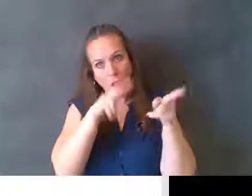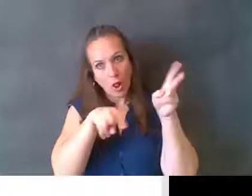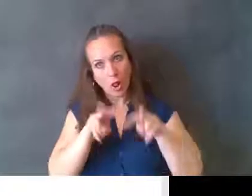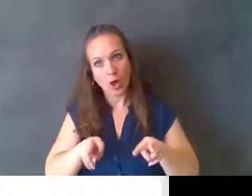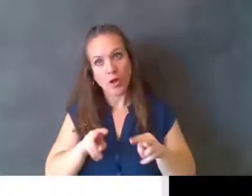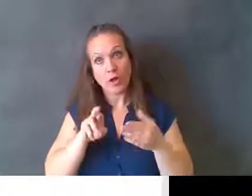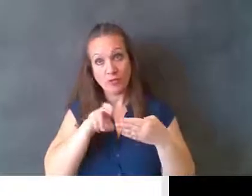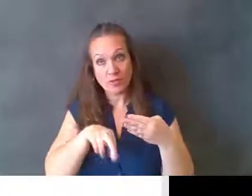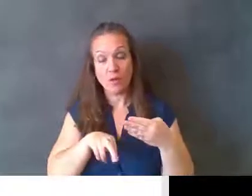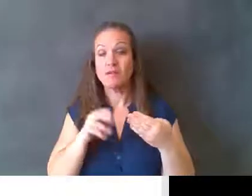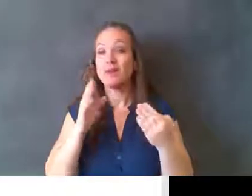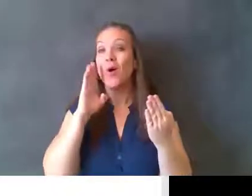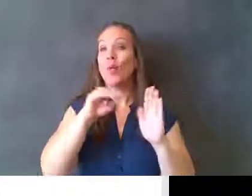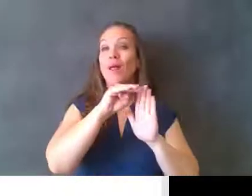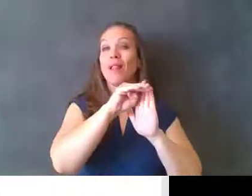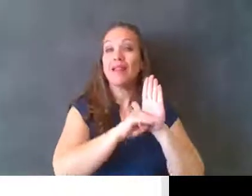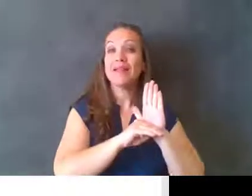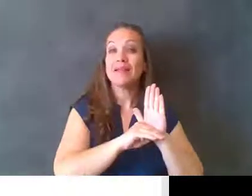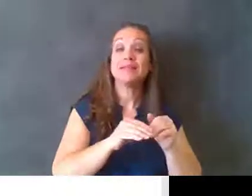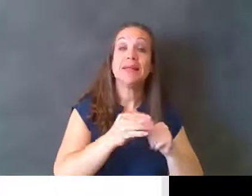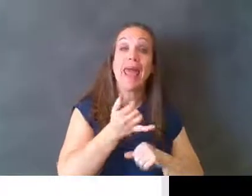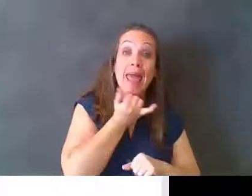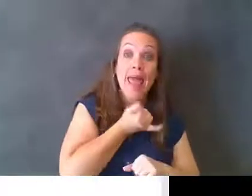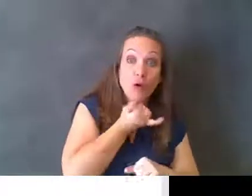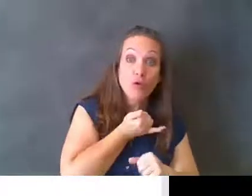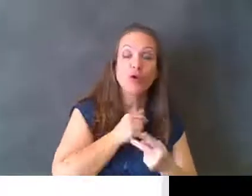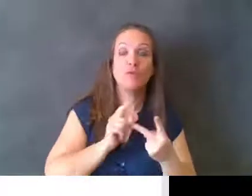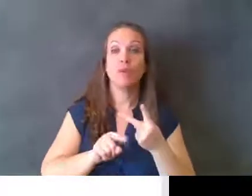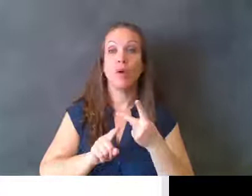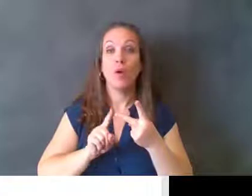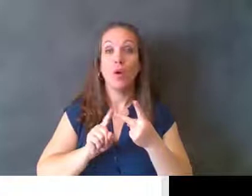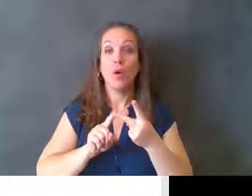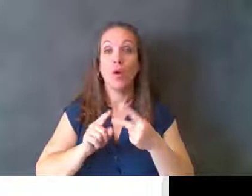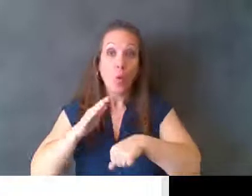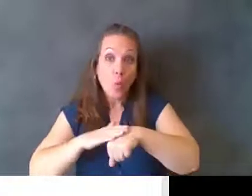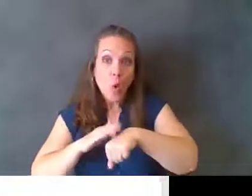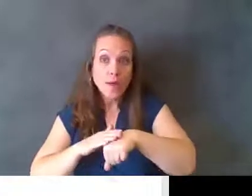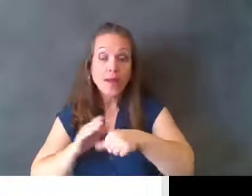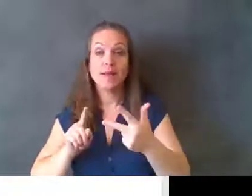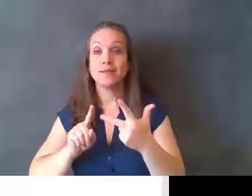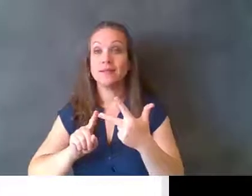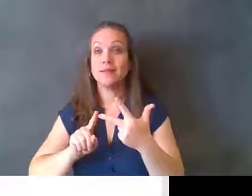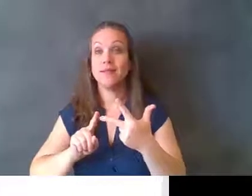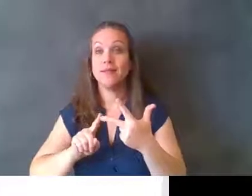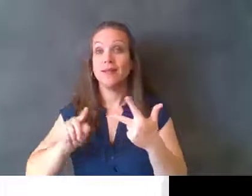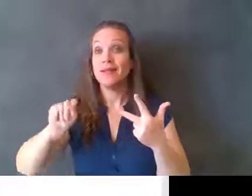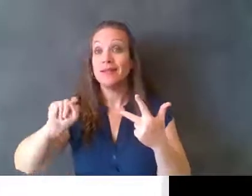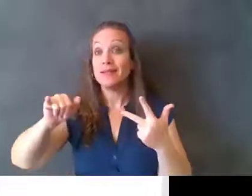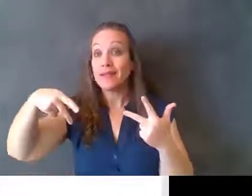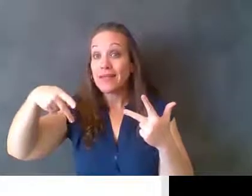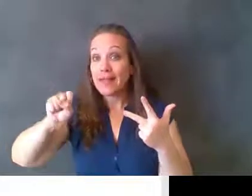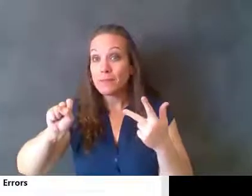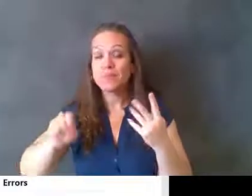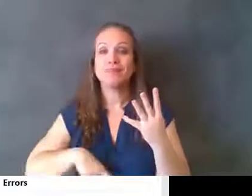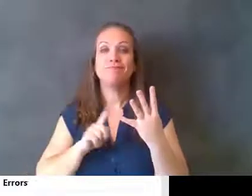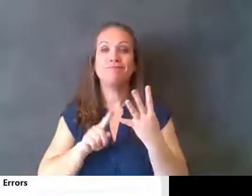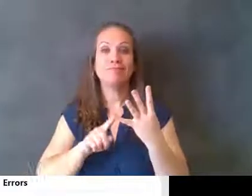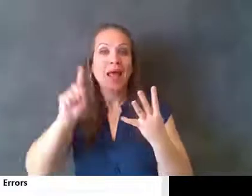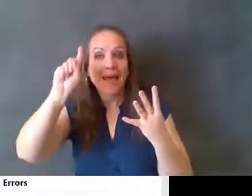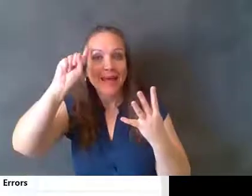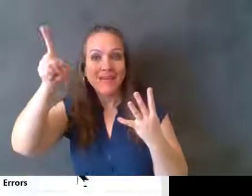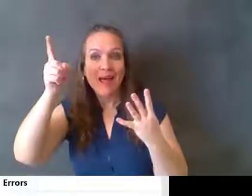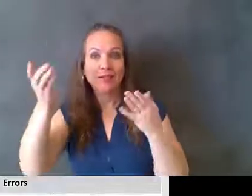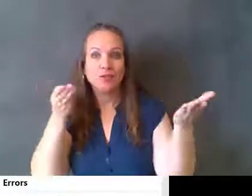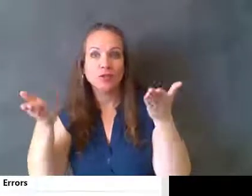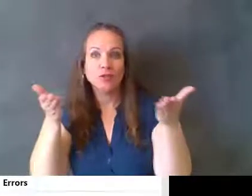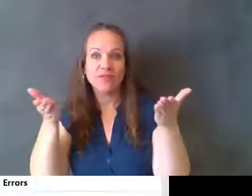of errors, warnings, tips, and intelligent services, and then suggestions on how to fix each of